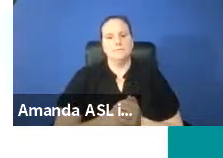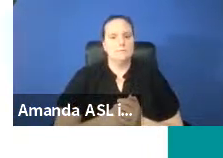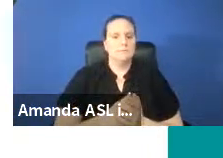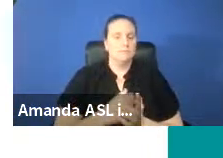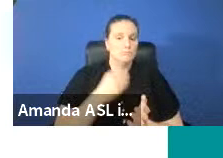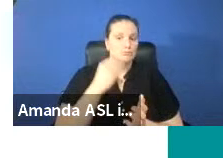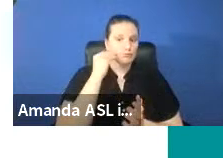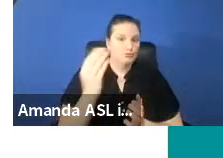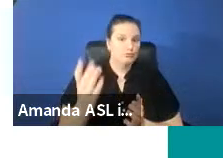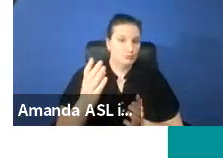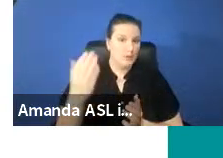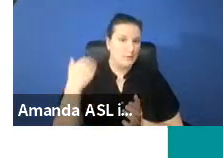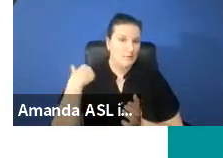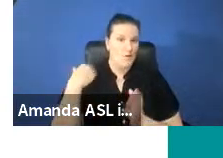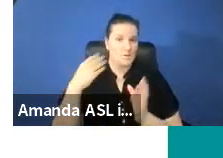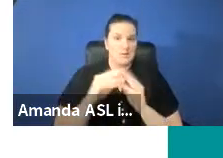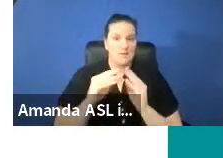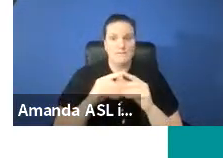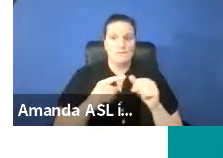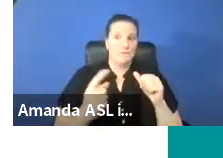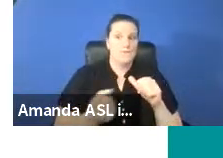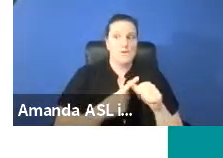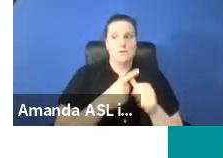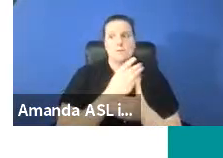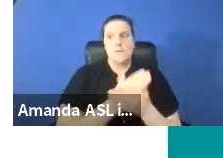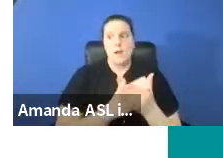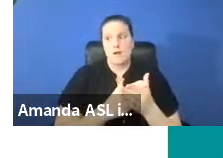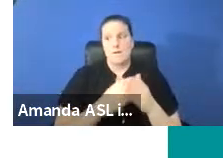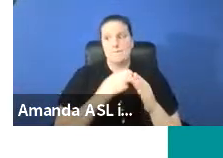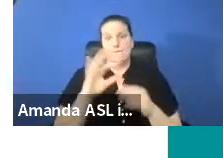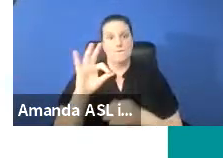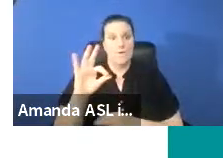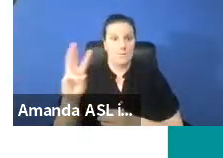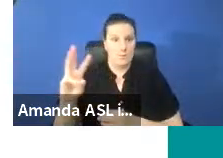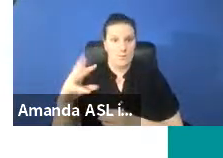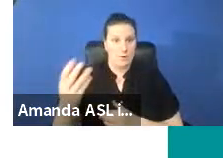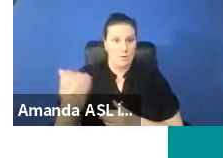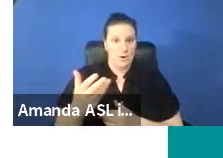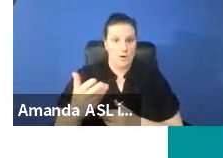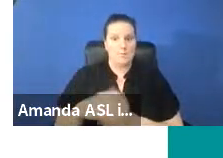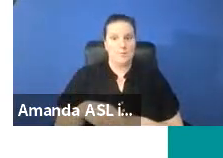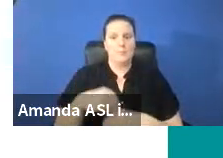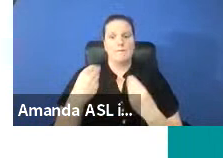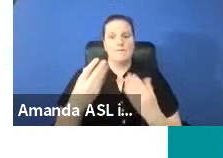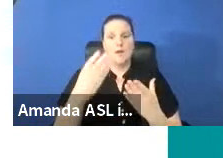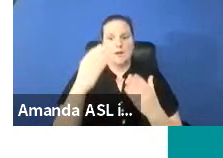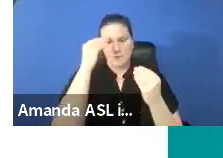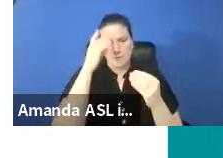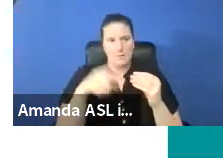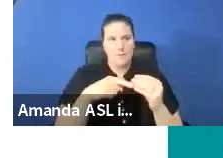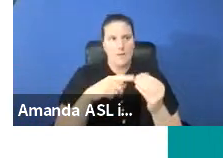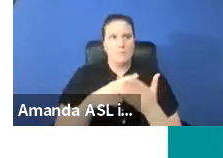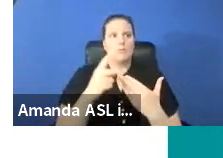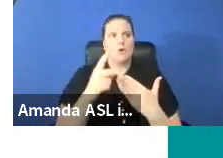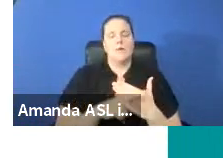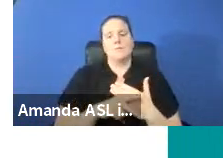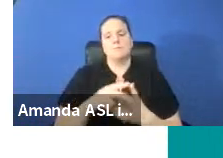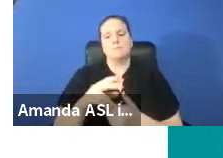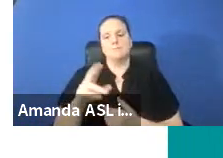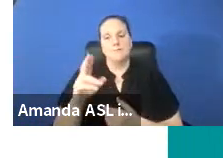in prior meetings, some of the first elements of the framework will be providing information about the program, including the